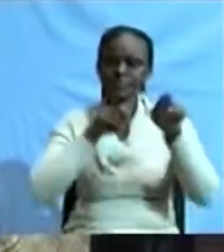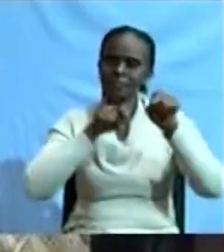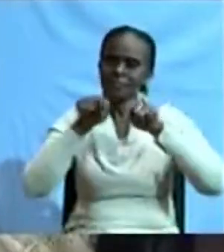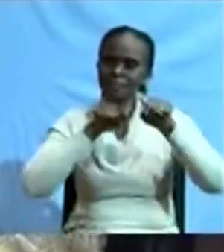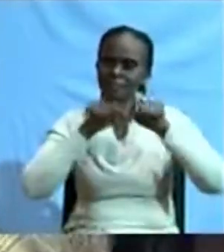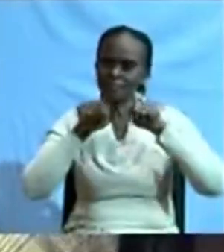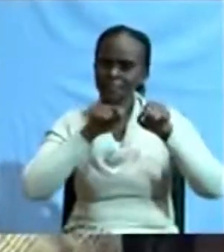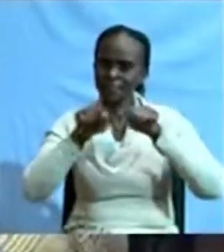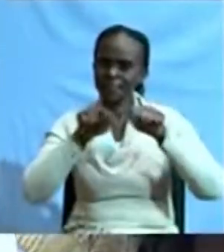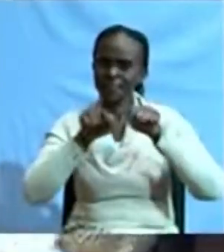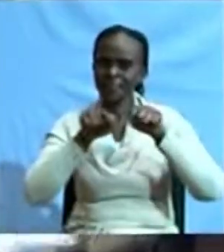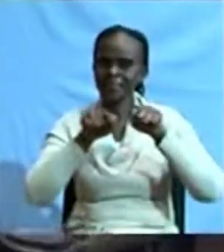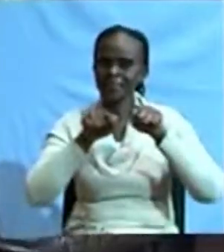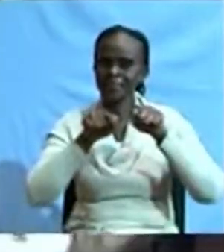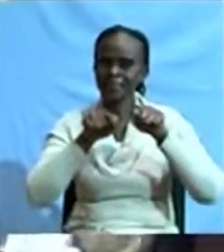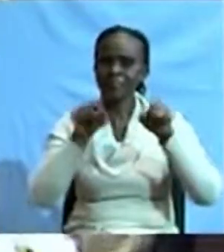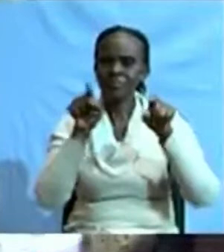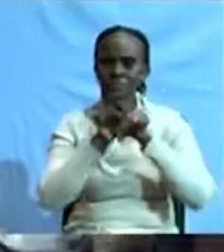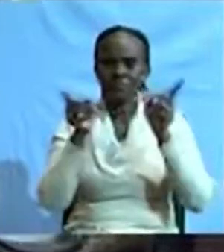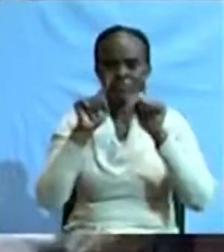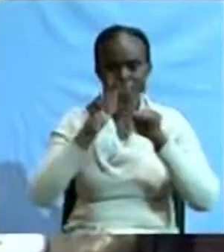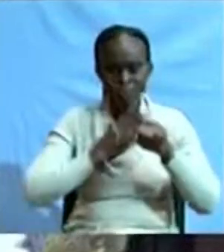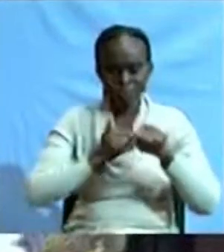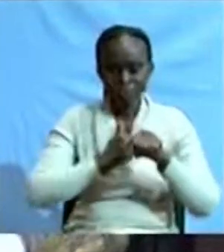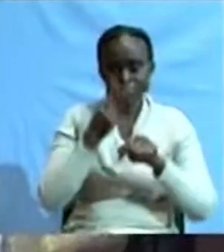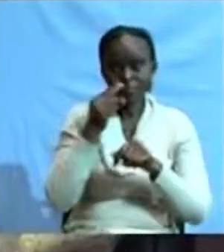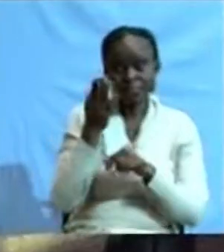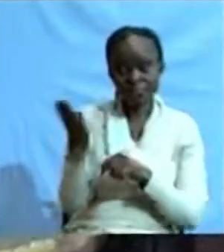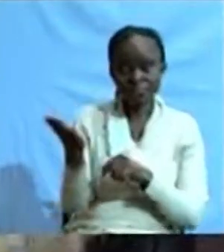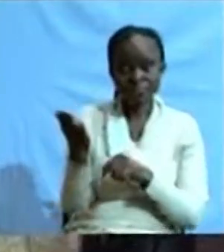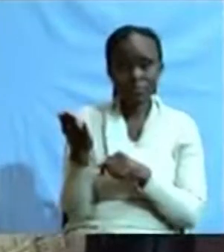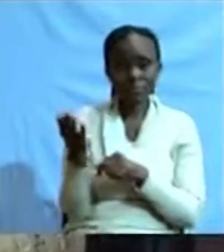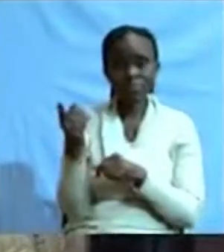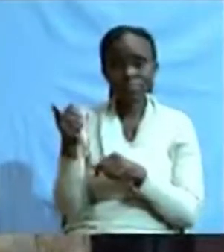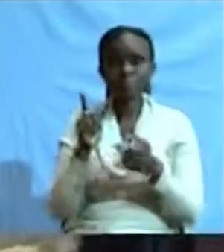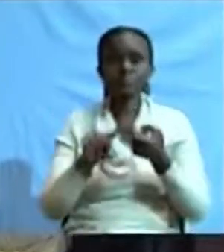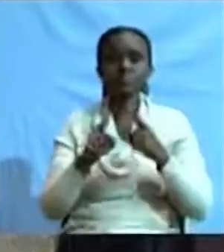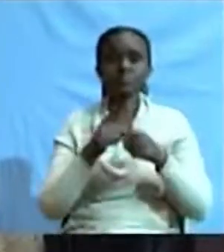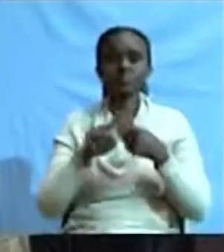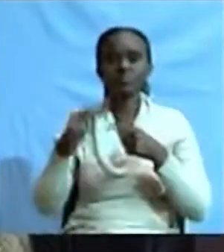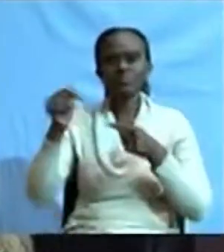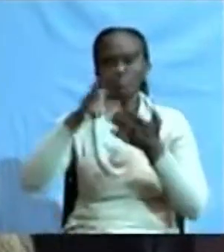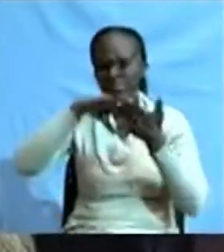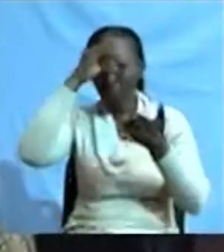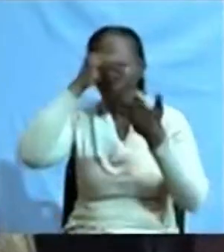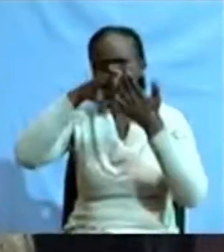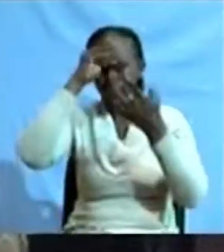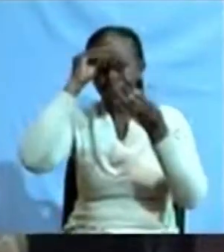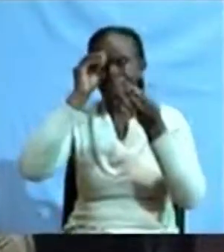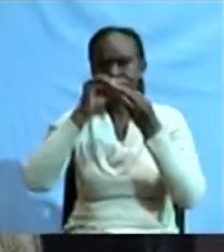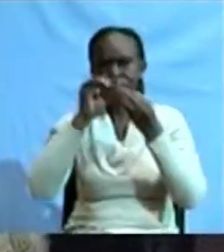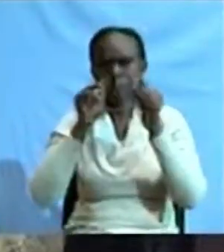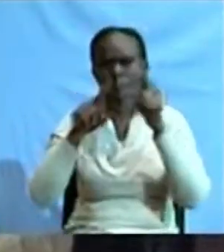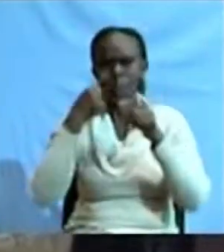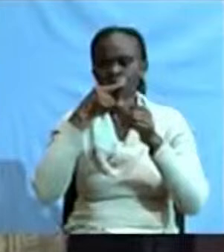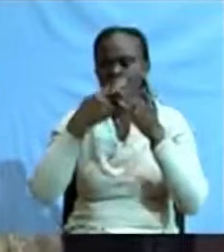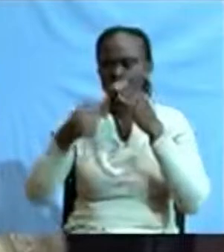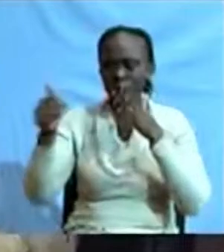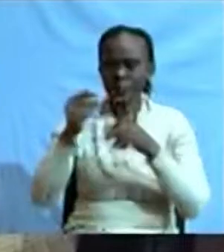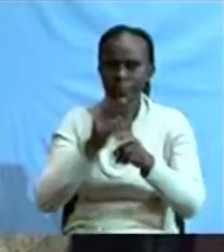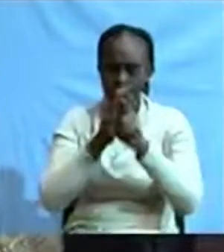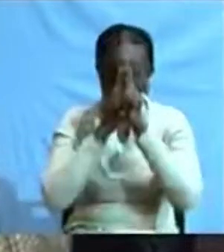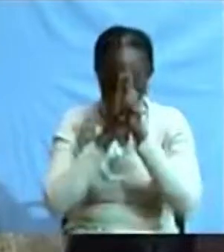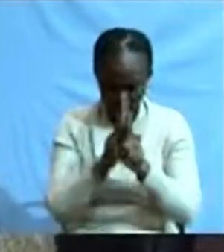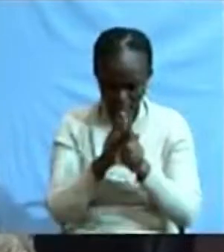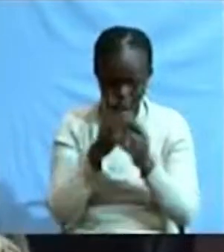regulation? And when I look at you, colleagues, you are learned people who are supposed to respect